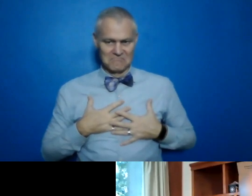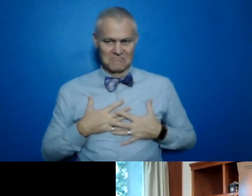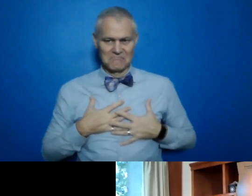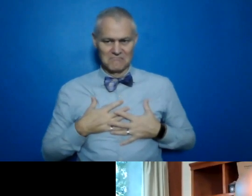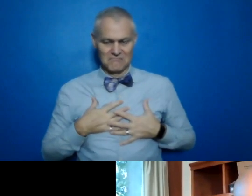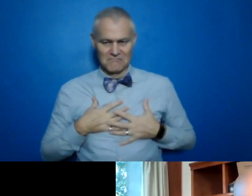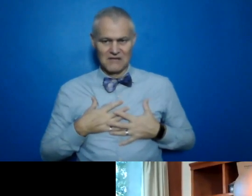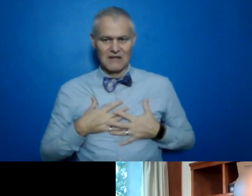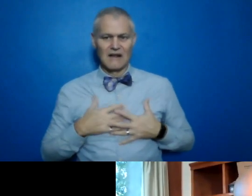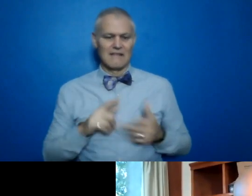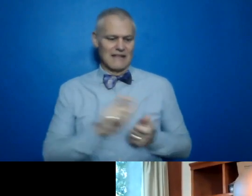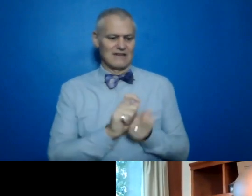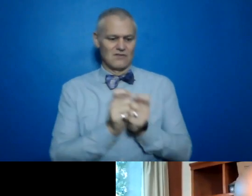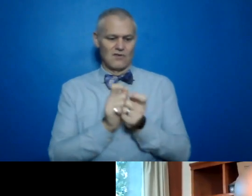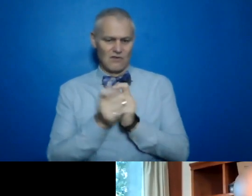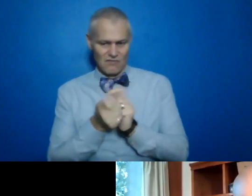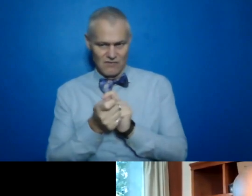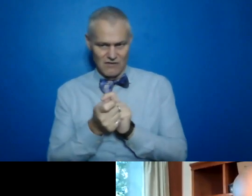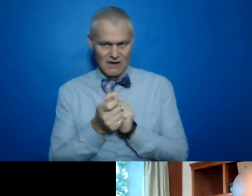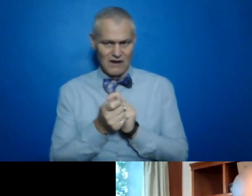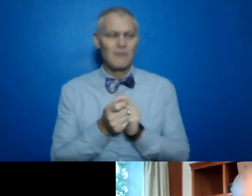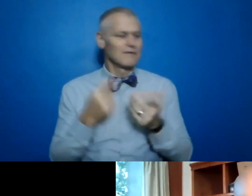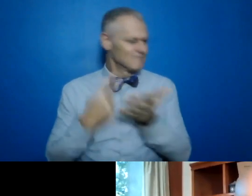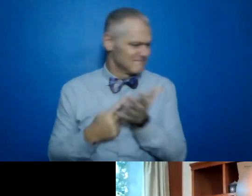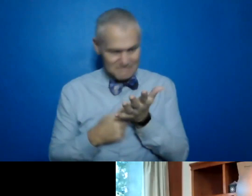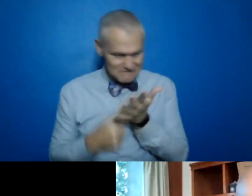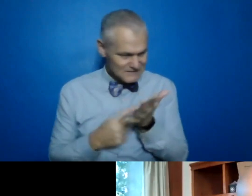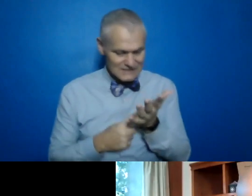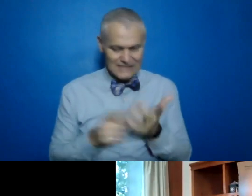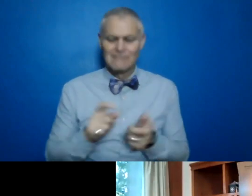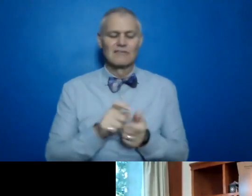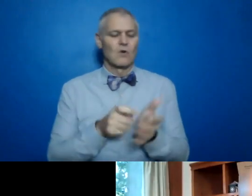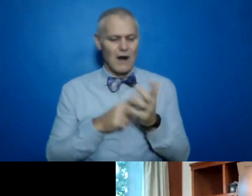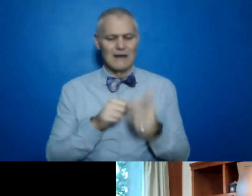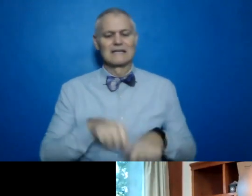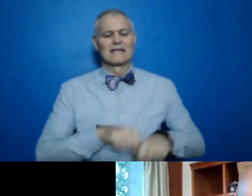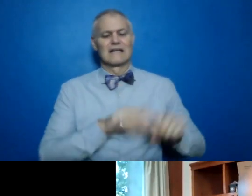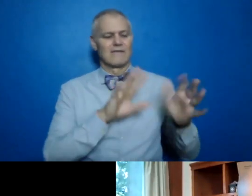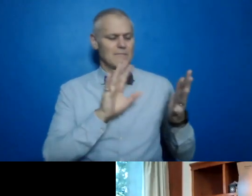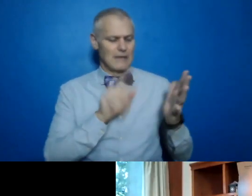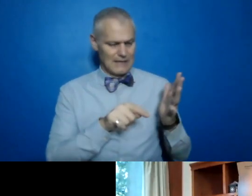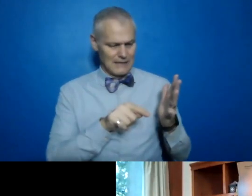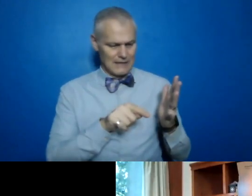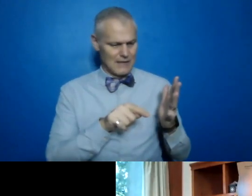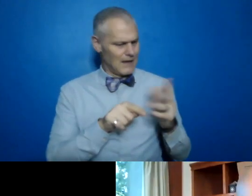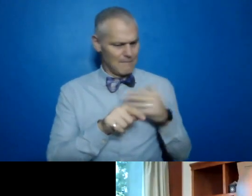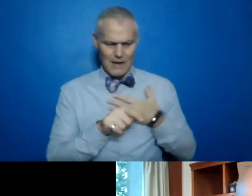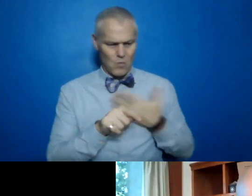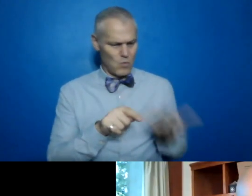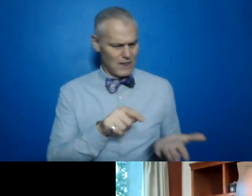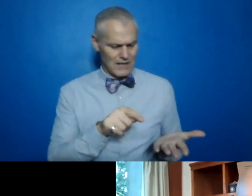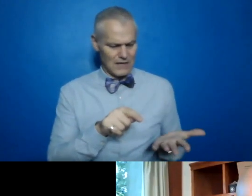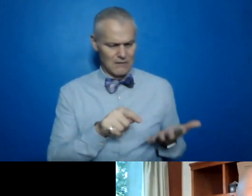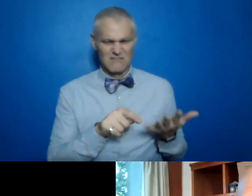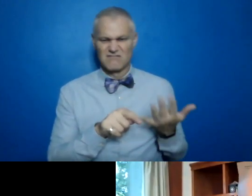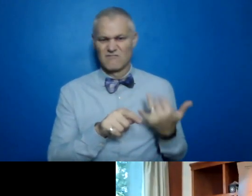the transformation that we've talked about would require us to give up something that we're not willing to give up right now in